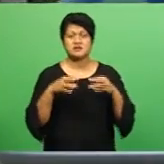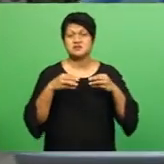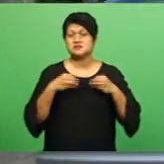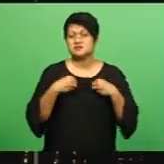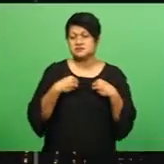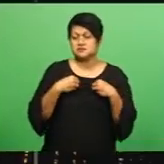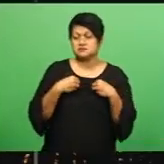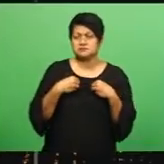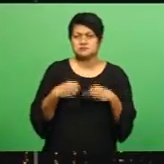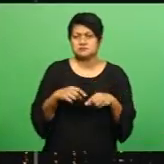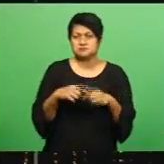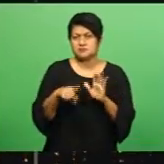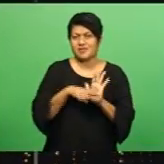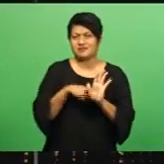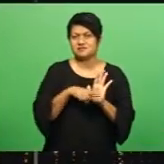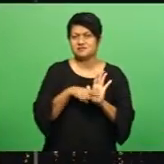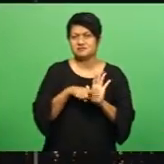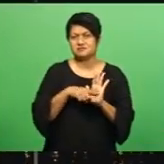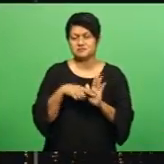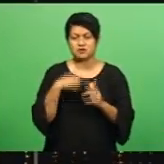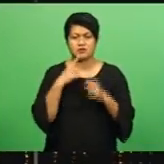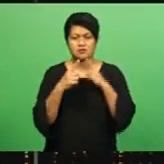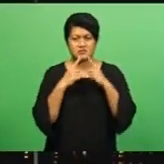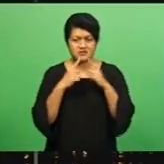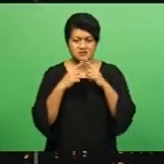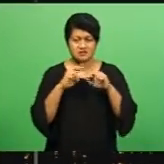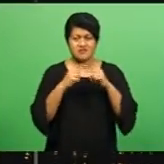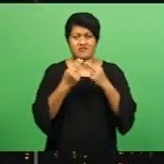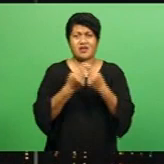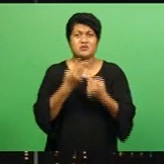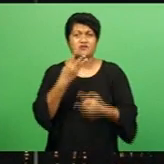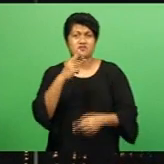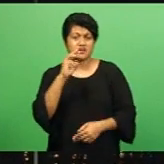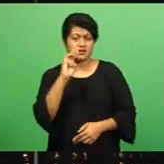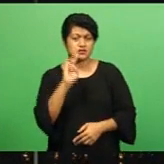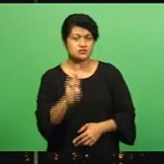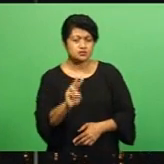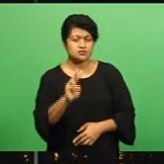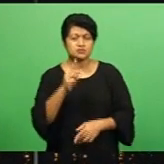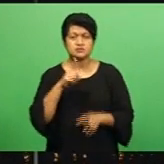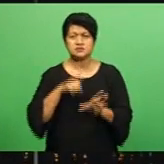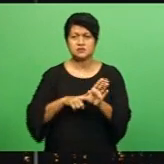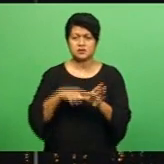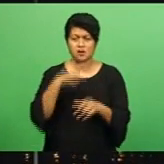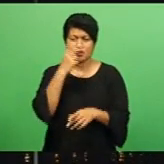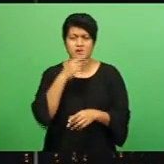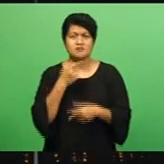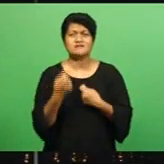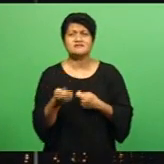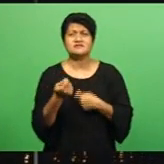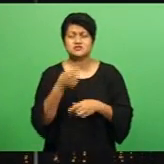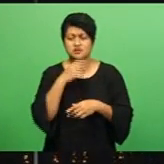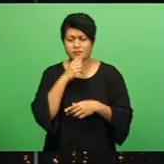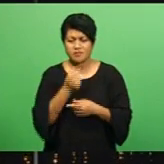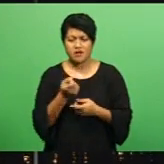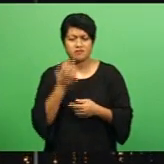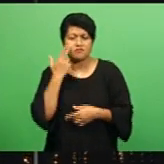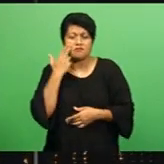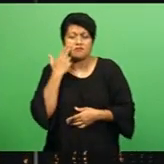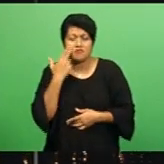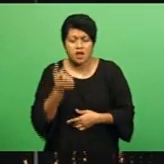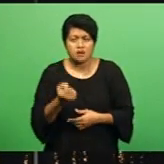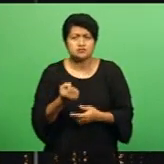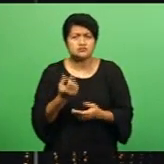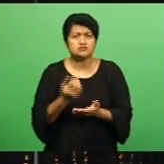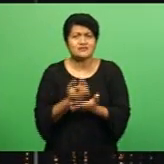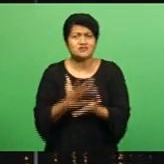criticism. The family of a 32-year-old fisherman from Savu who was found dead this morning are still in shock.